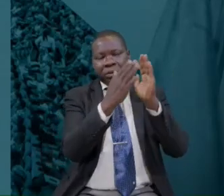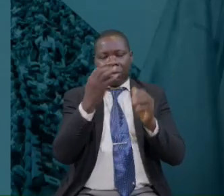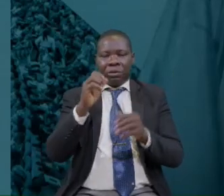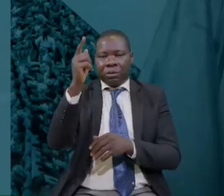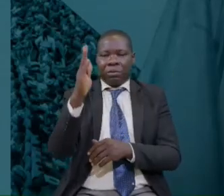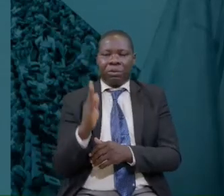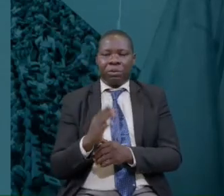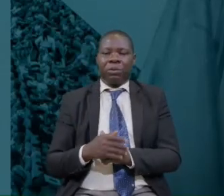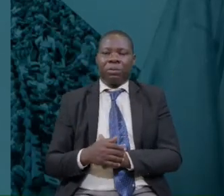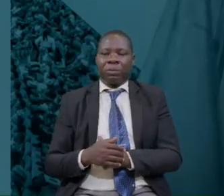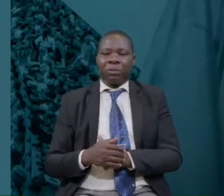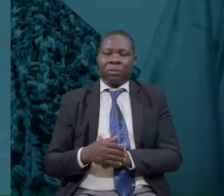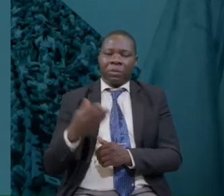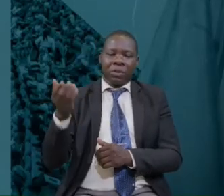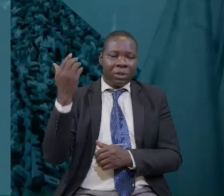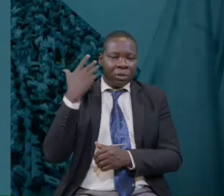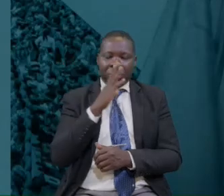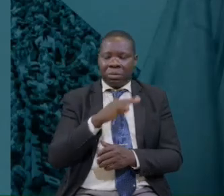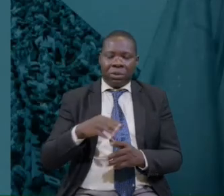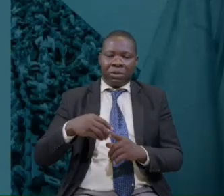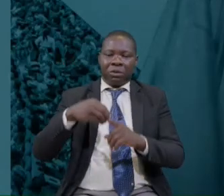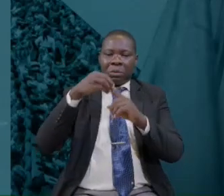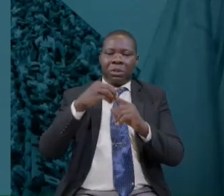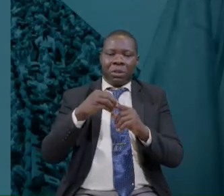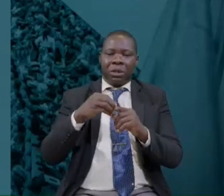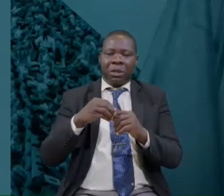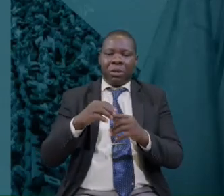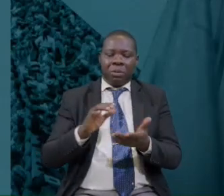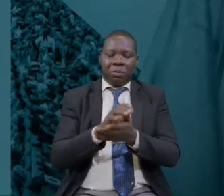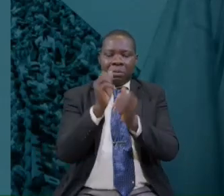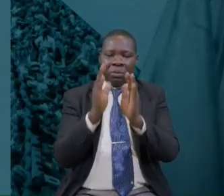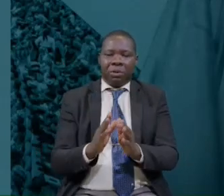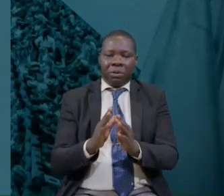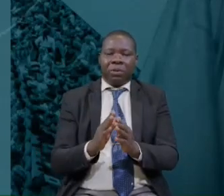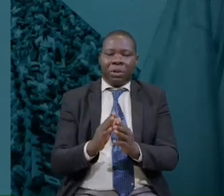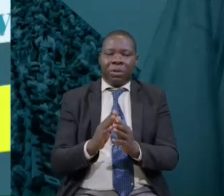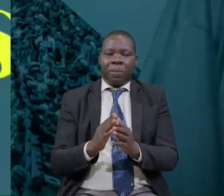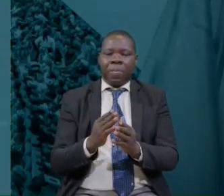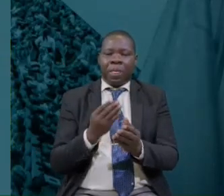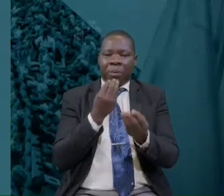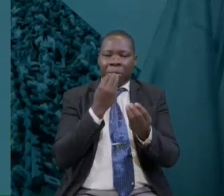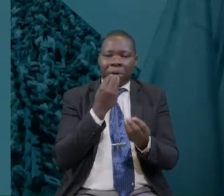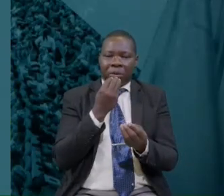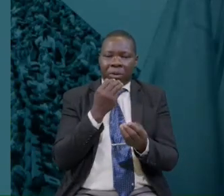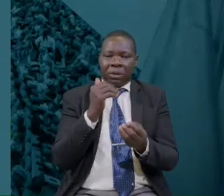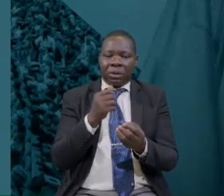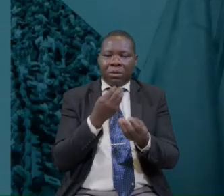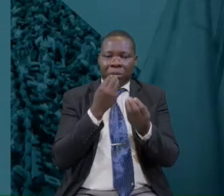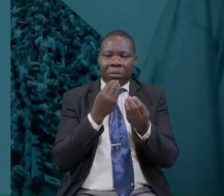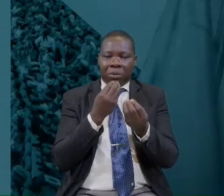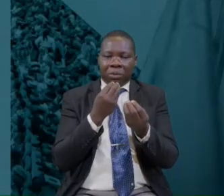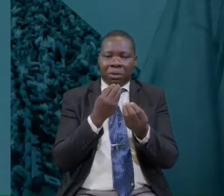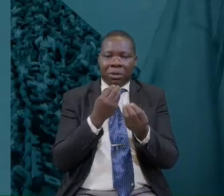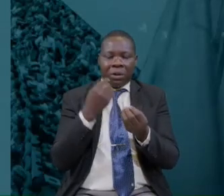There will be special believers banquets. A banquet for all those who gave their lives